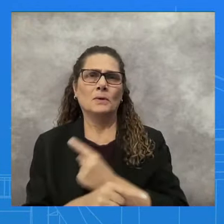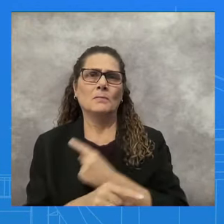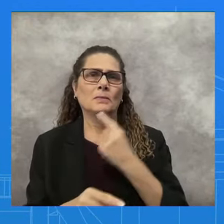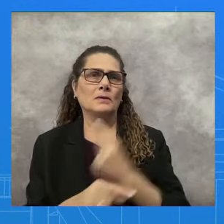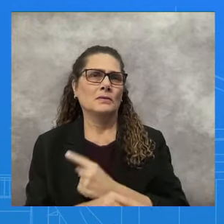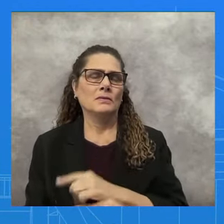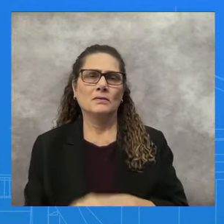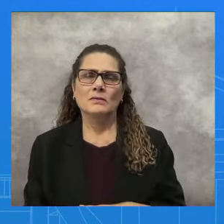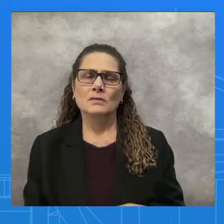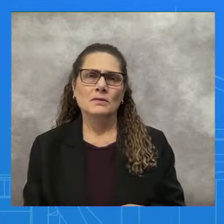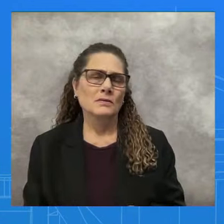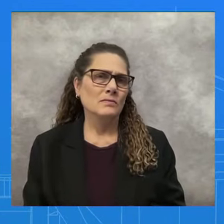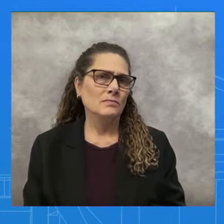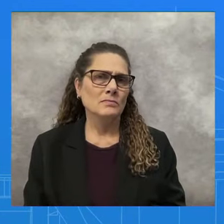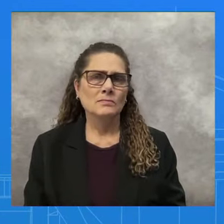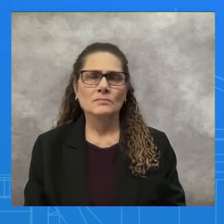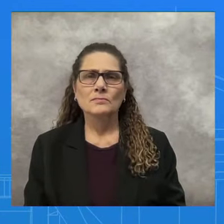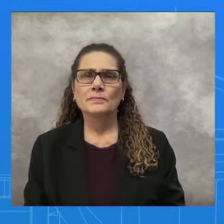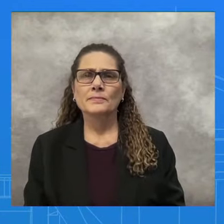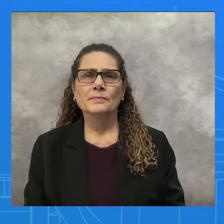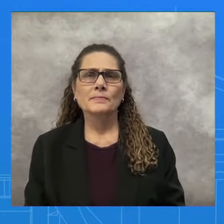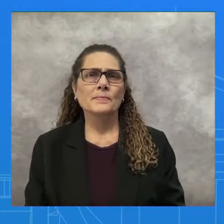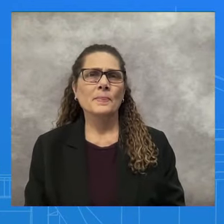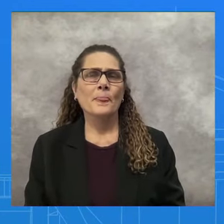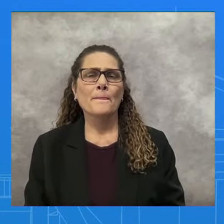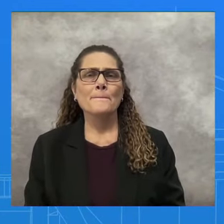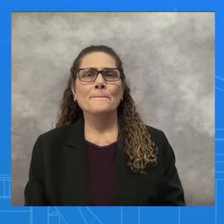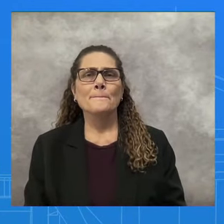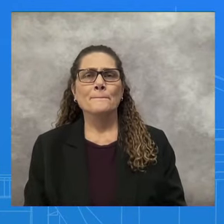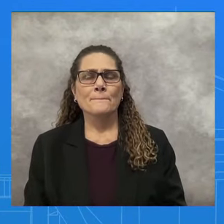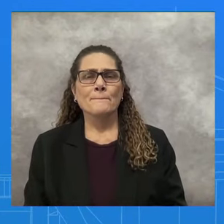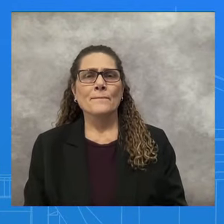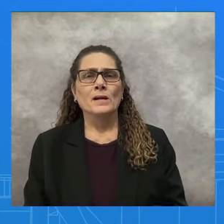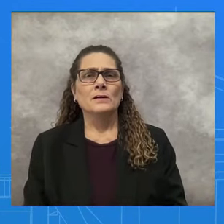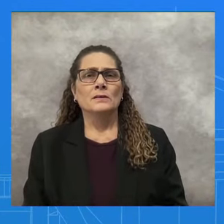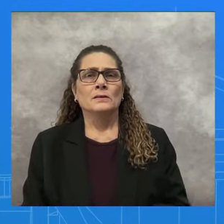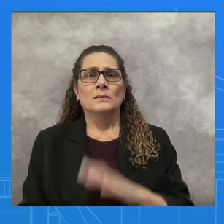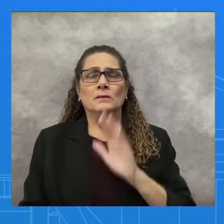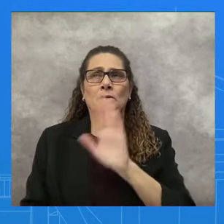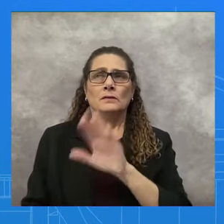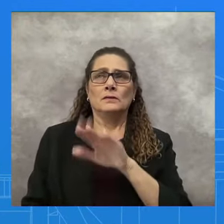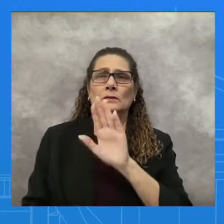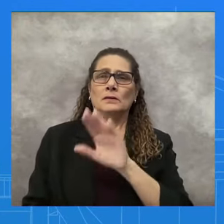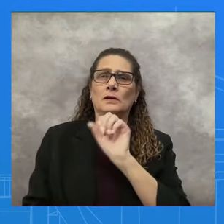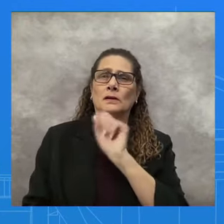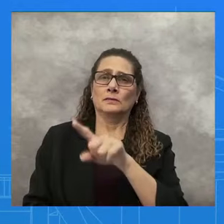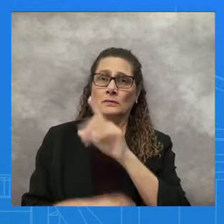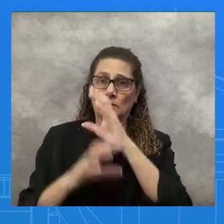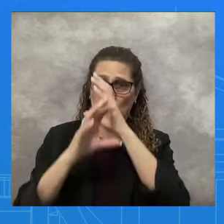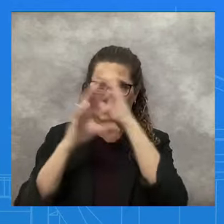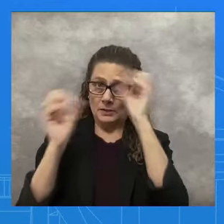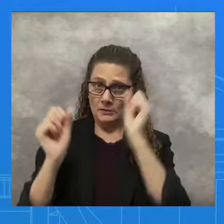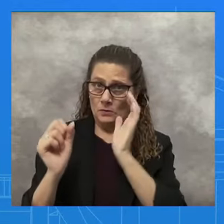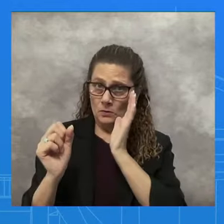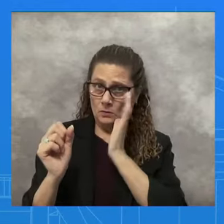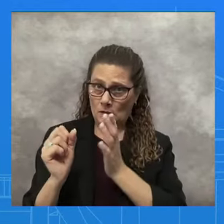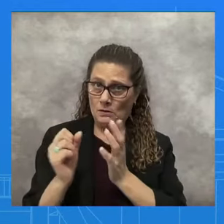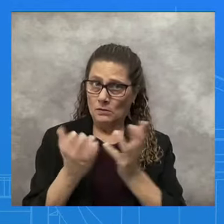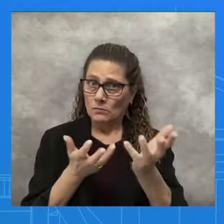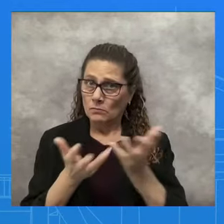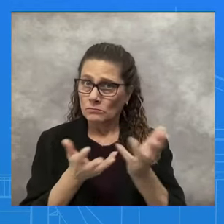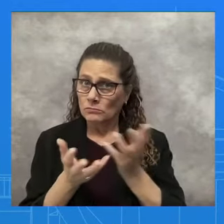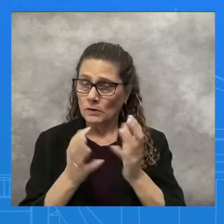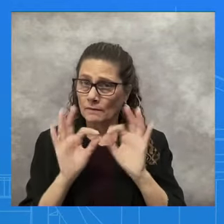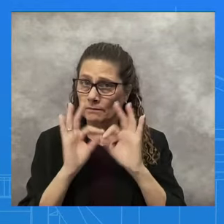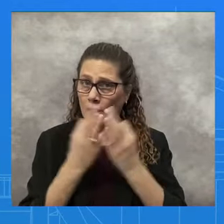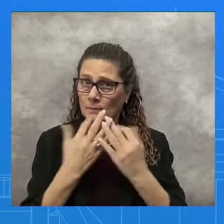Is the president planning to speak to the victims and or the families of the survivors? And then I have another quick question. No, totally understand.